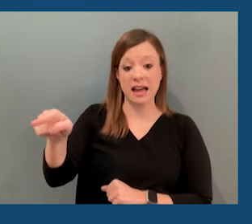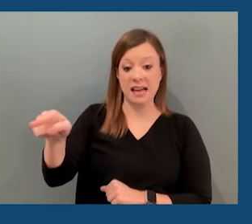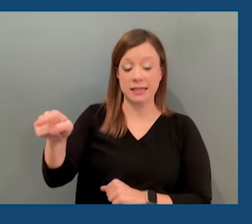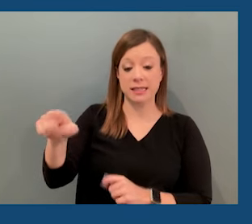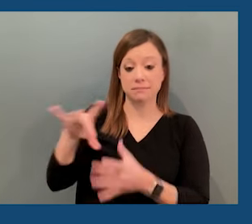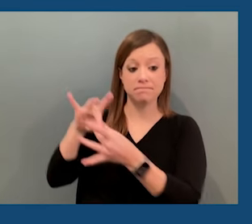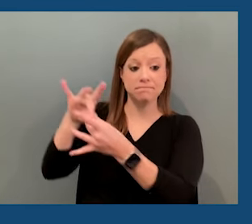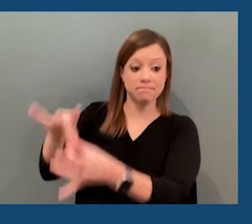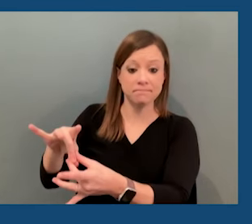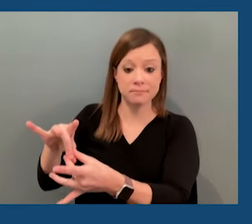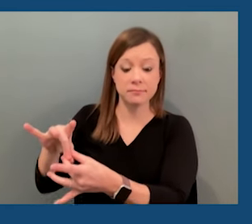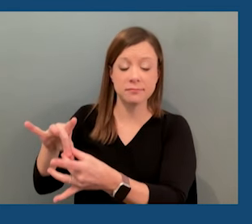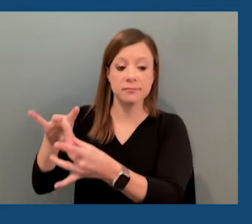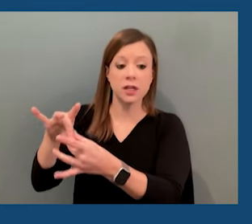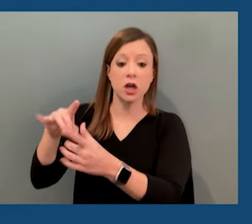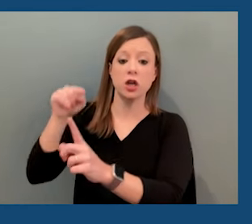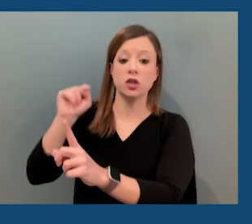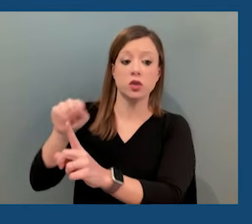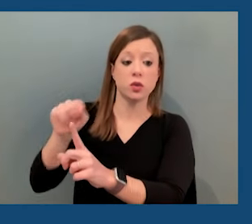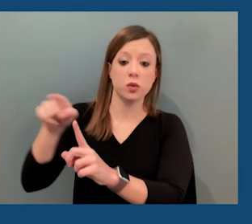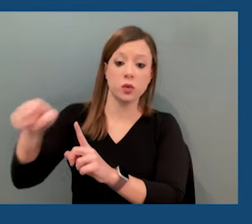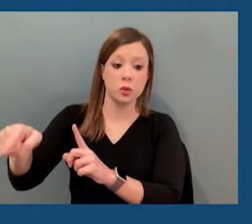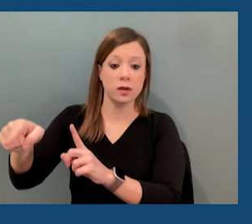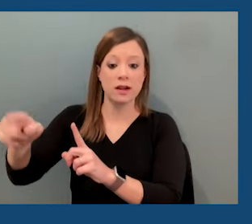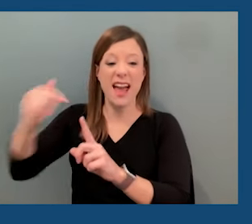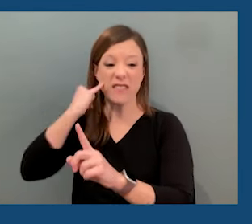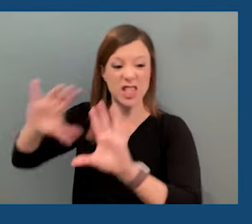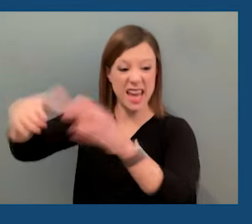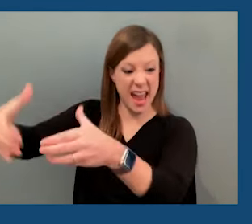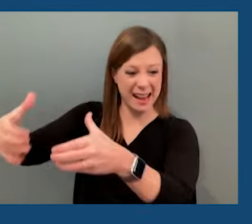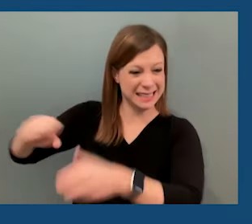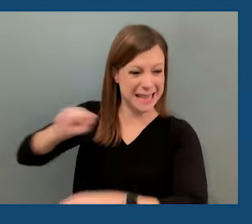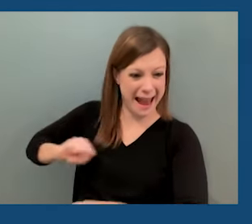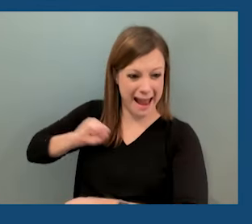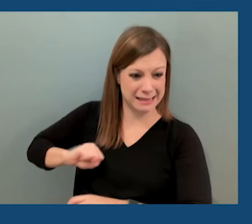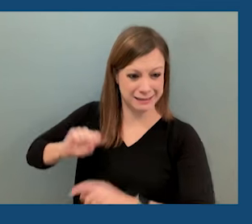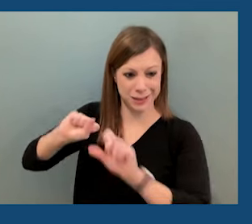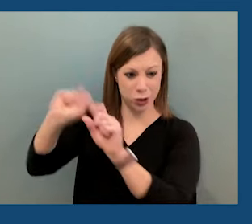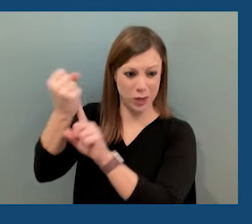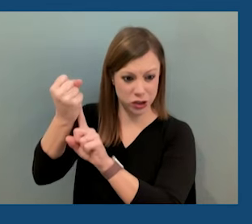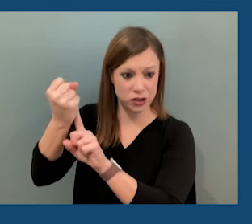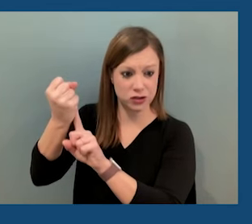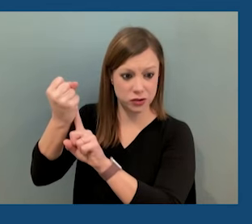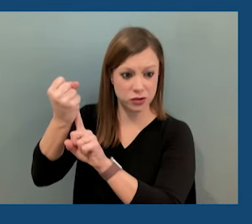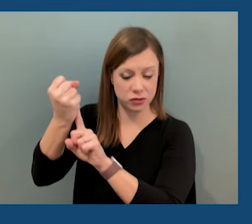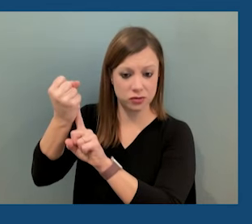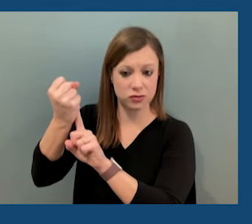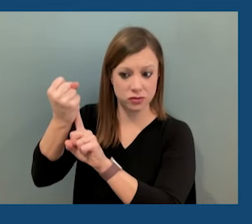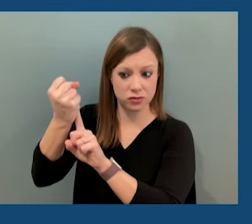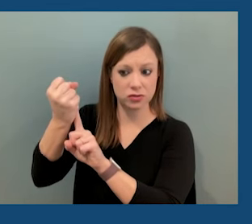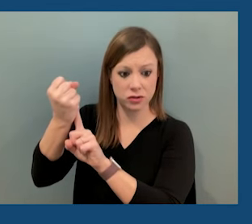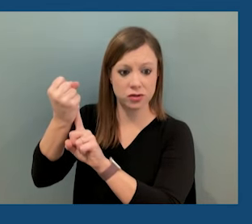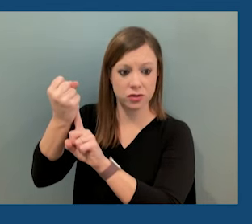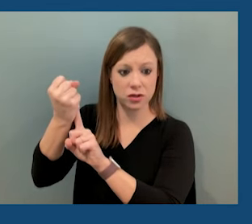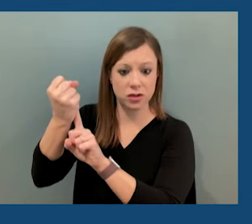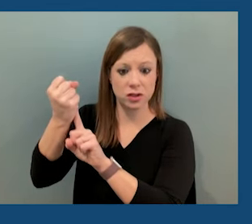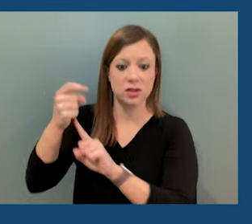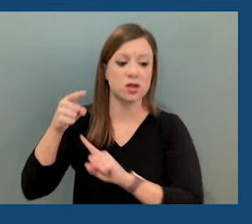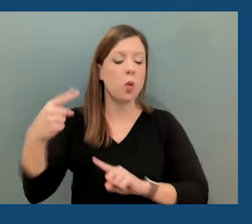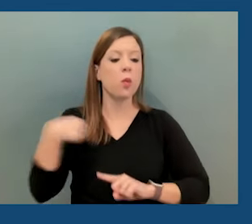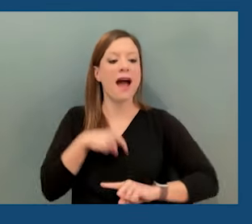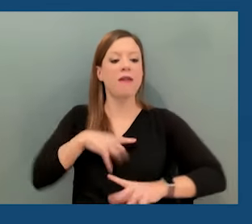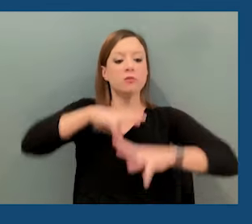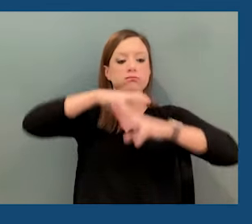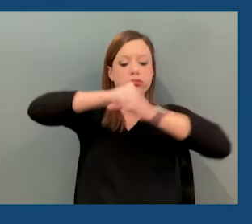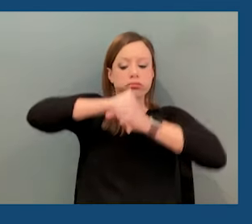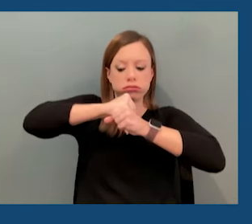send a strong message of our priorities as a people that this will not be tolerated. So we also have to protect the institutions,